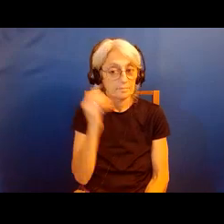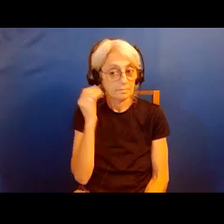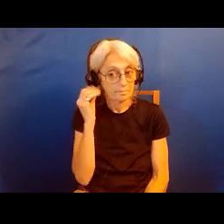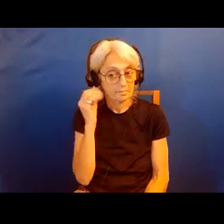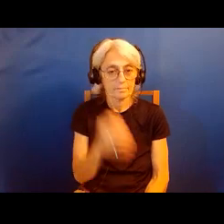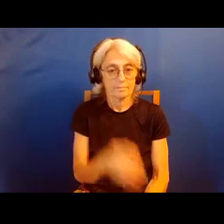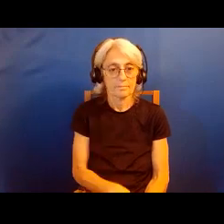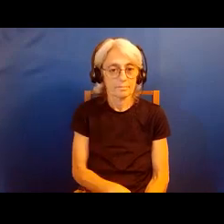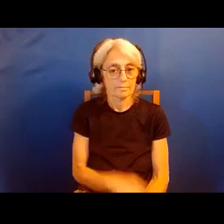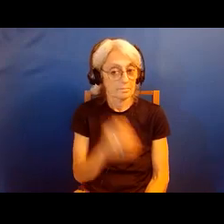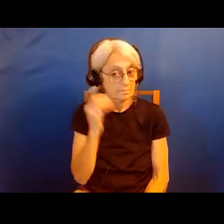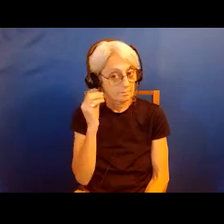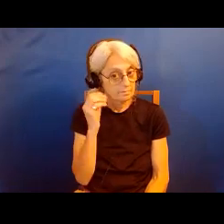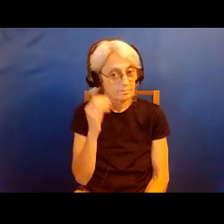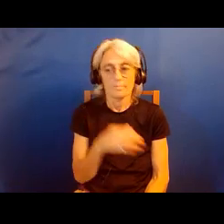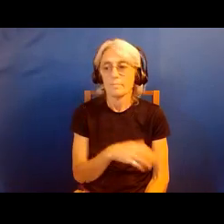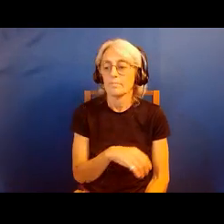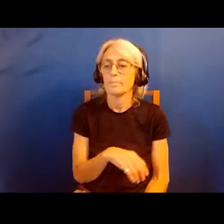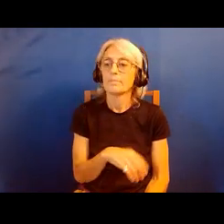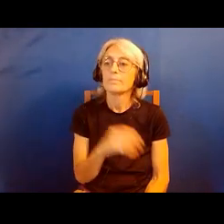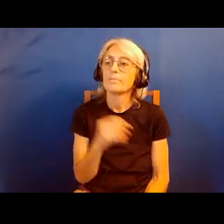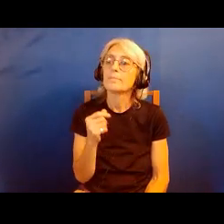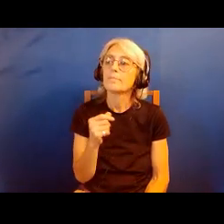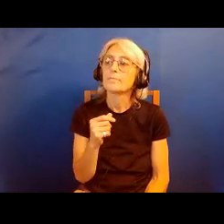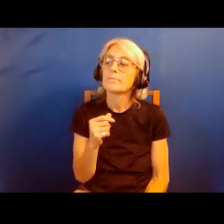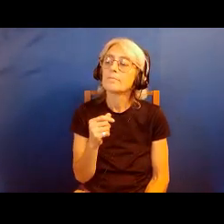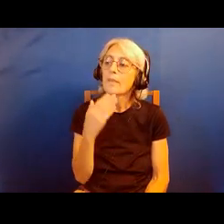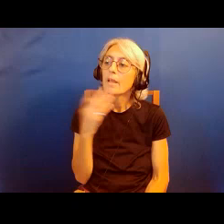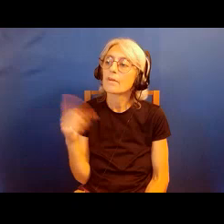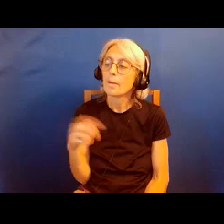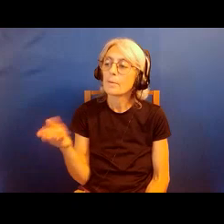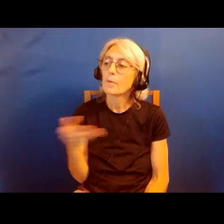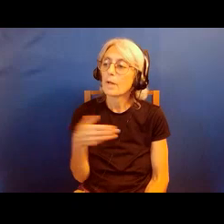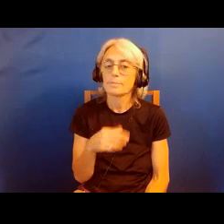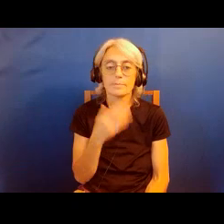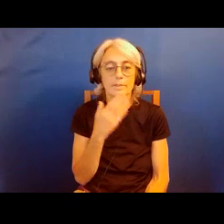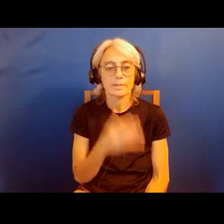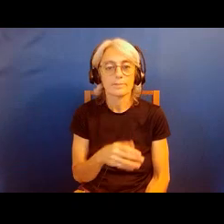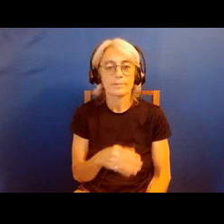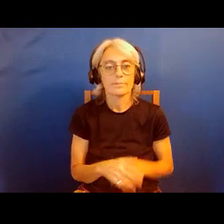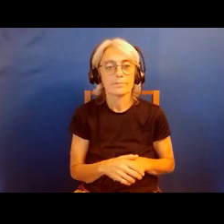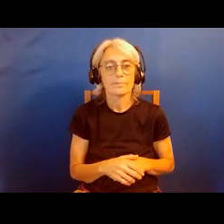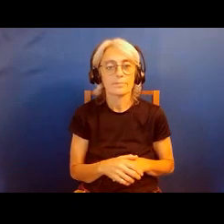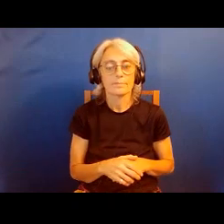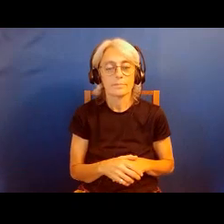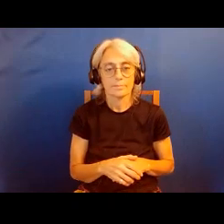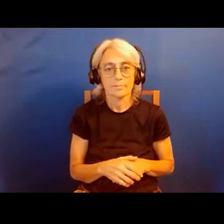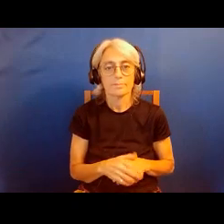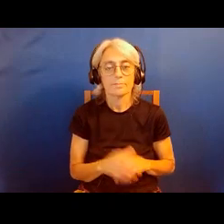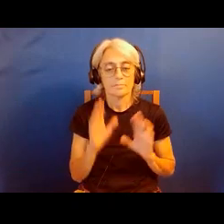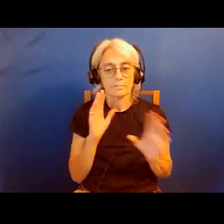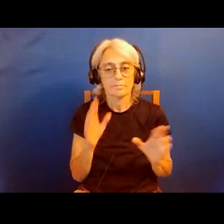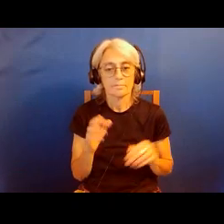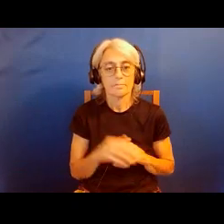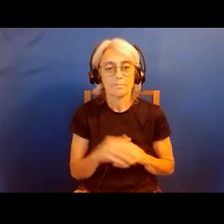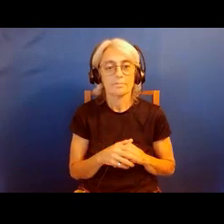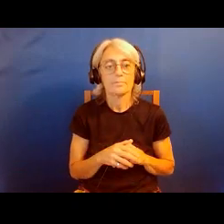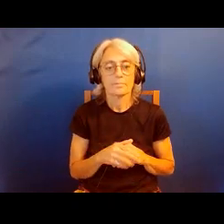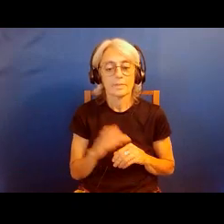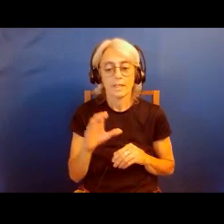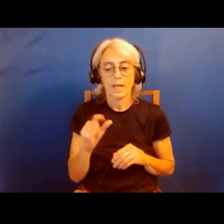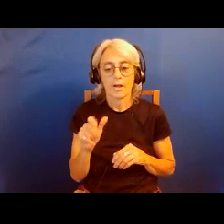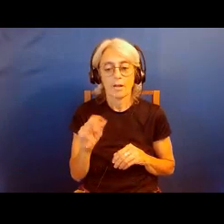we go. Okay. I just want to say thank you for coming. Welcome to you. Thank you. Good afternoon, Chair Grisby and Commissioners. My name is Carolyn Dabney, and I'm the